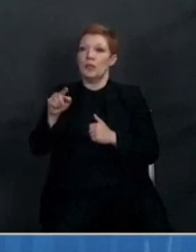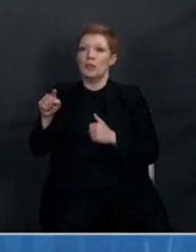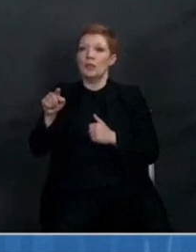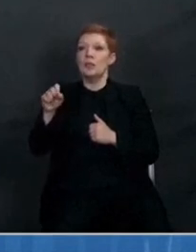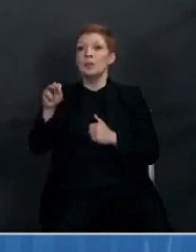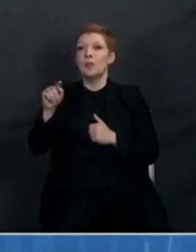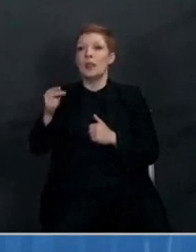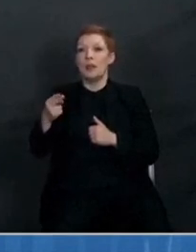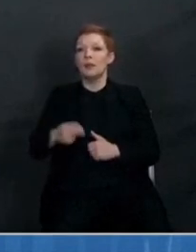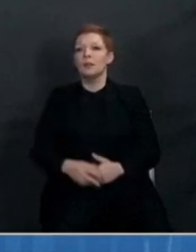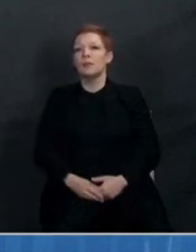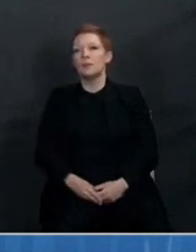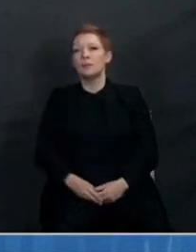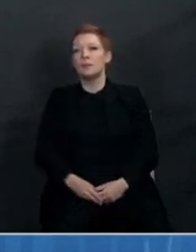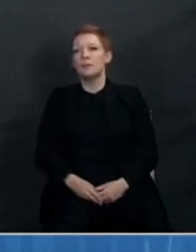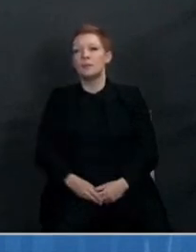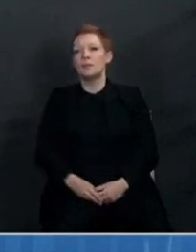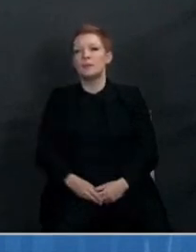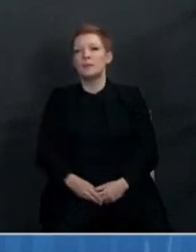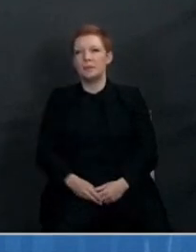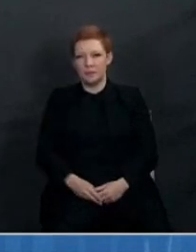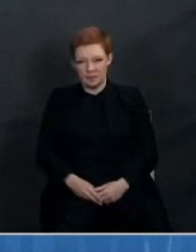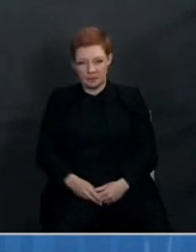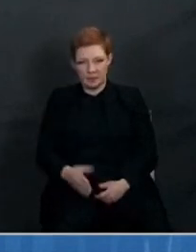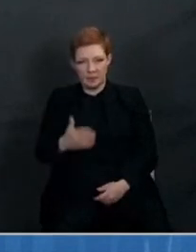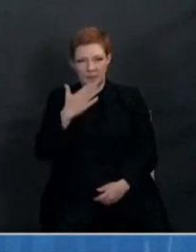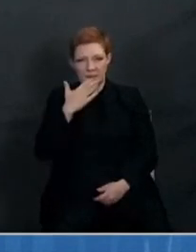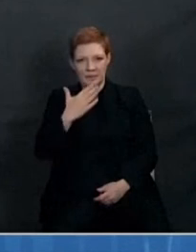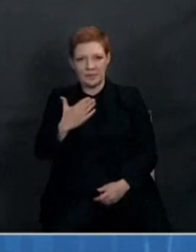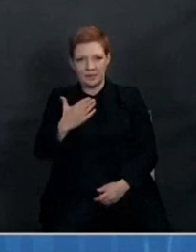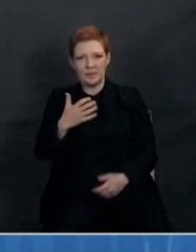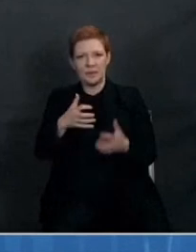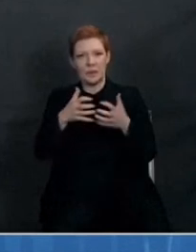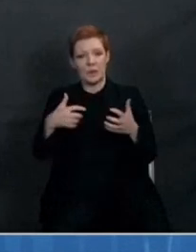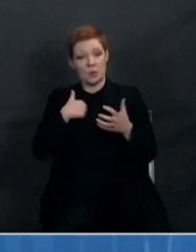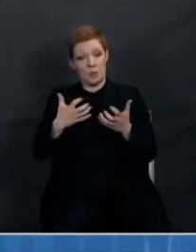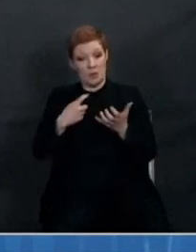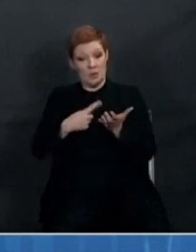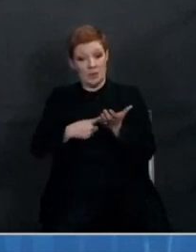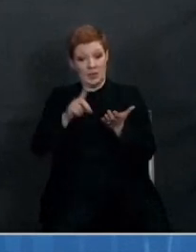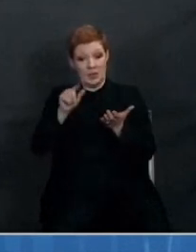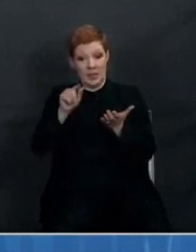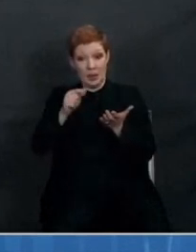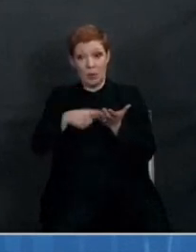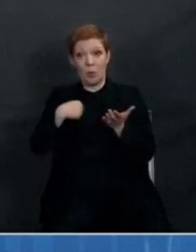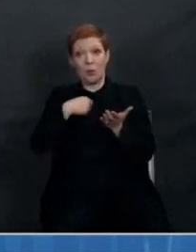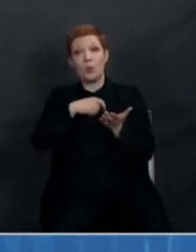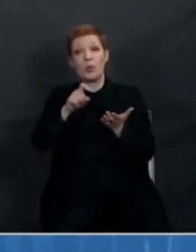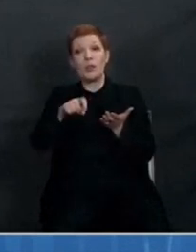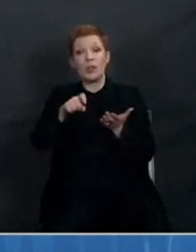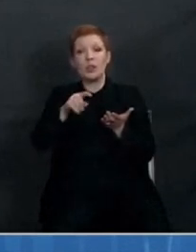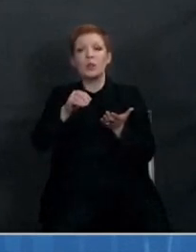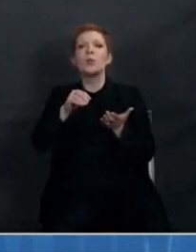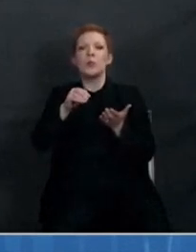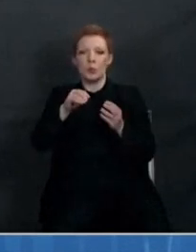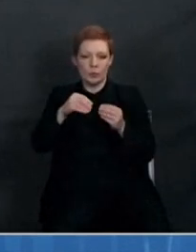Thank you so much, Dr. Fauci. So, you know, today I want to discuss the data that we need to drive an equitable